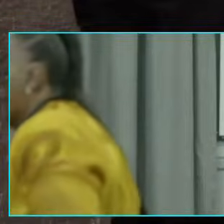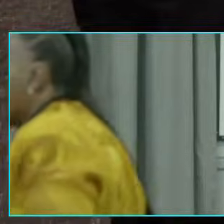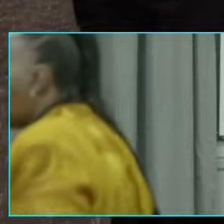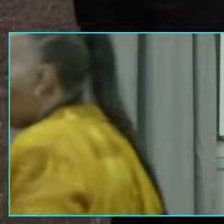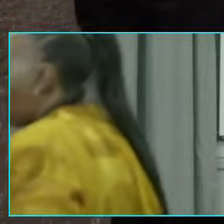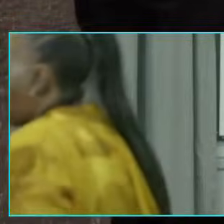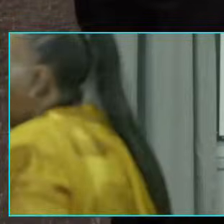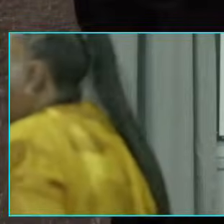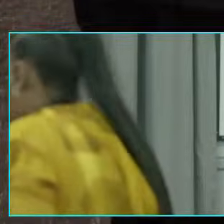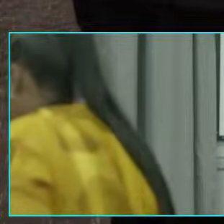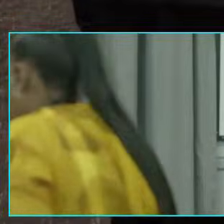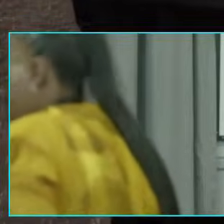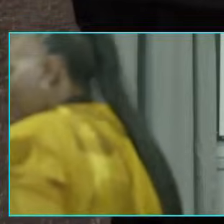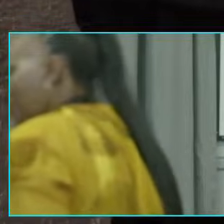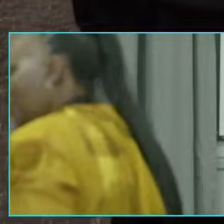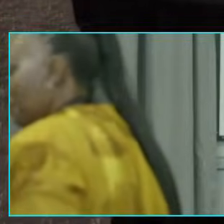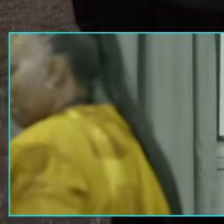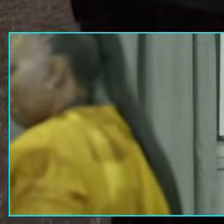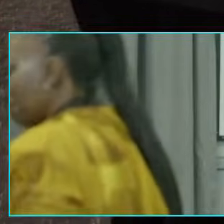not